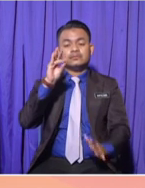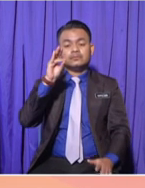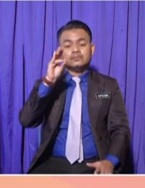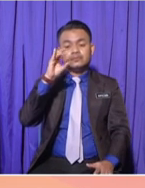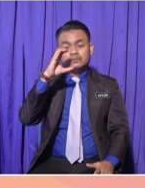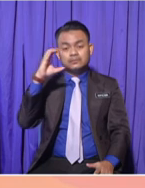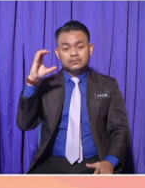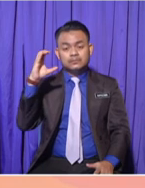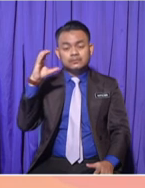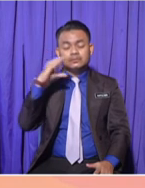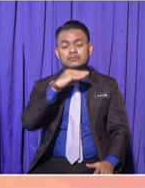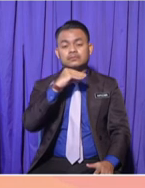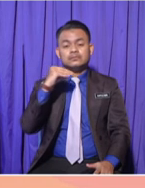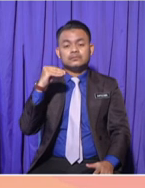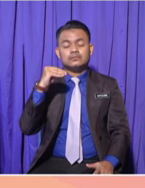720.